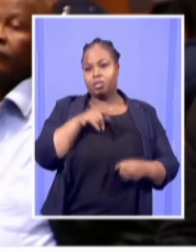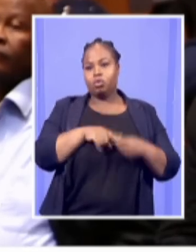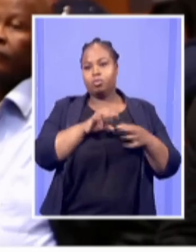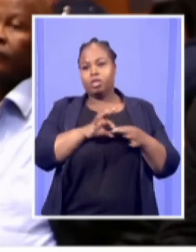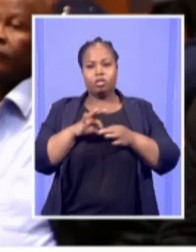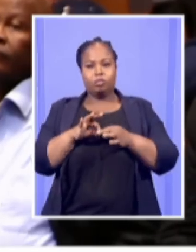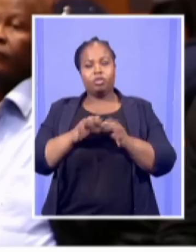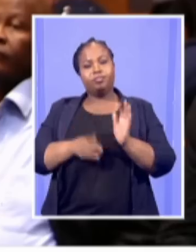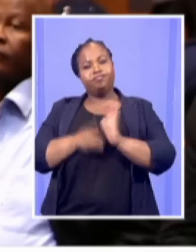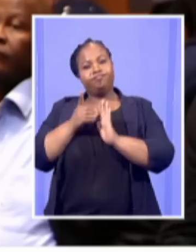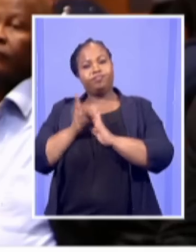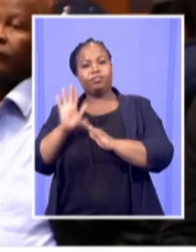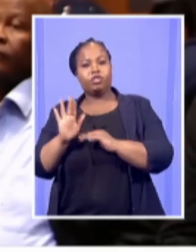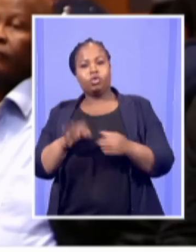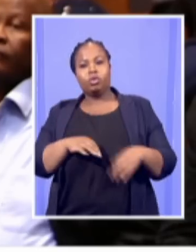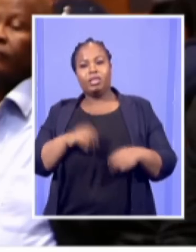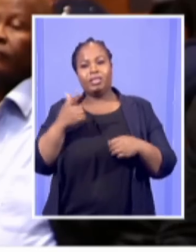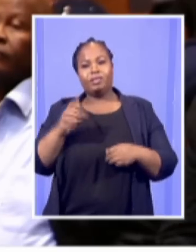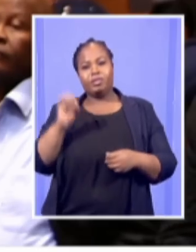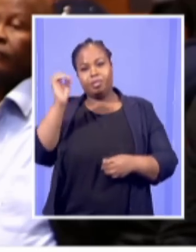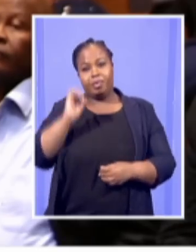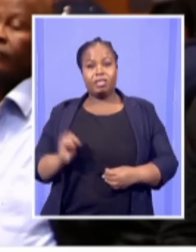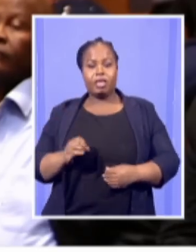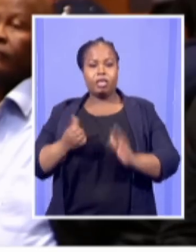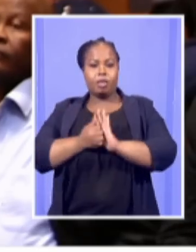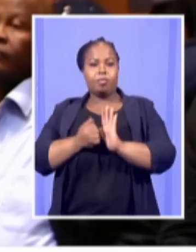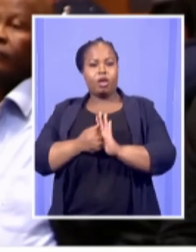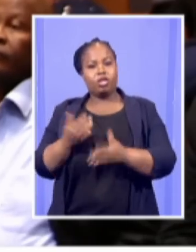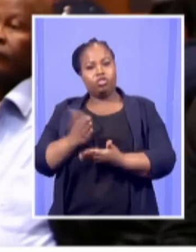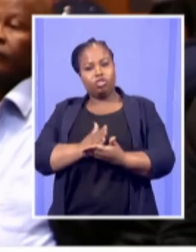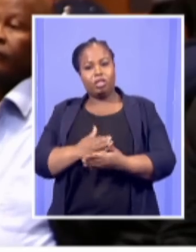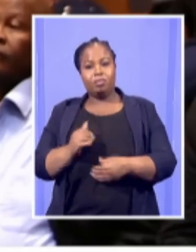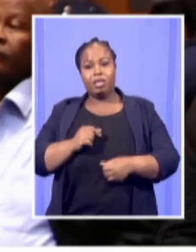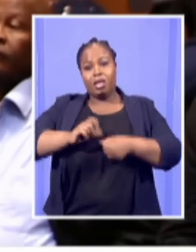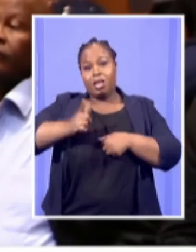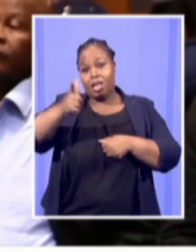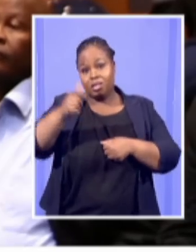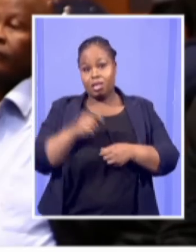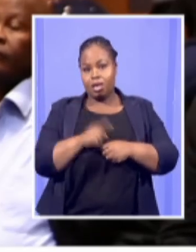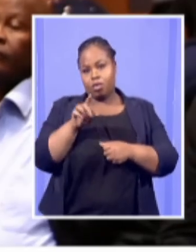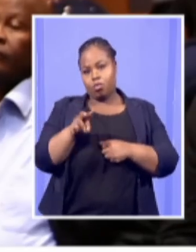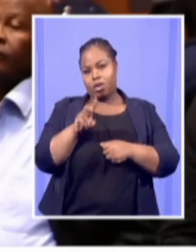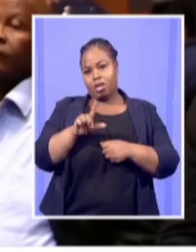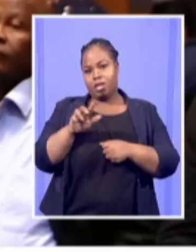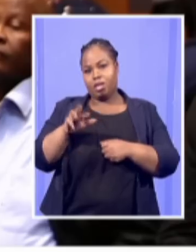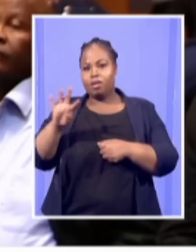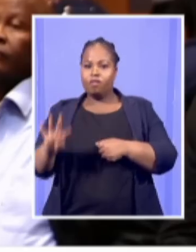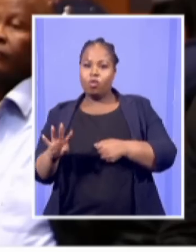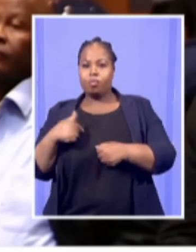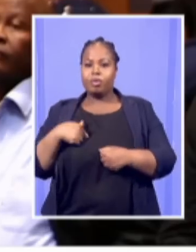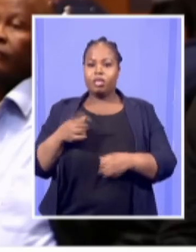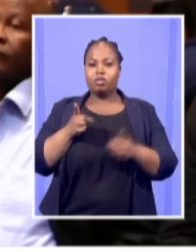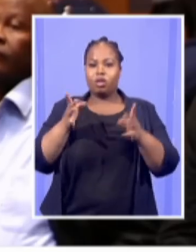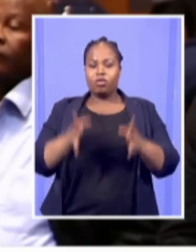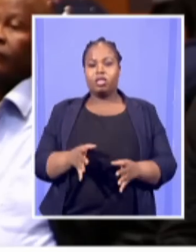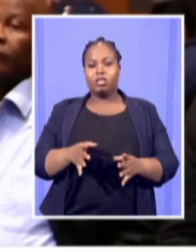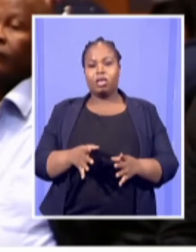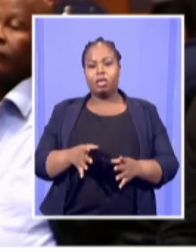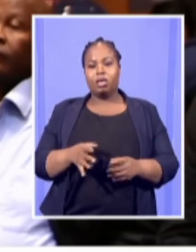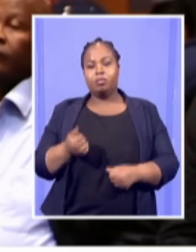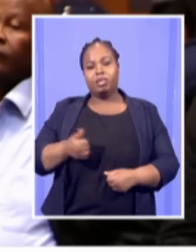a 70% market share in the business. In late 1994, I was appointed as Director of Derivatives.